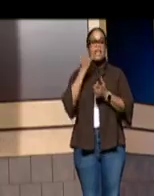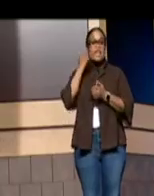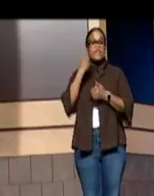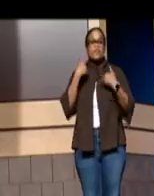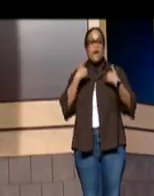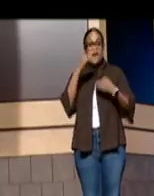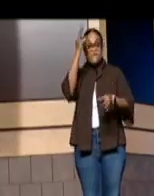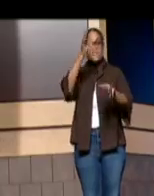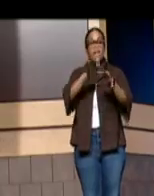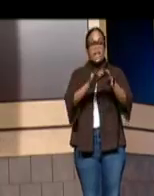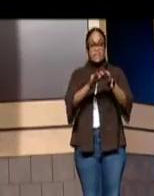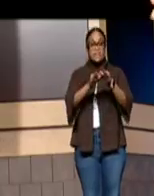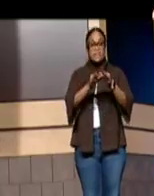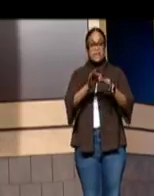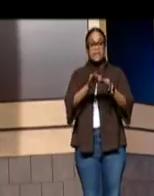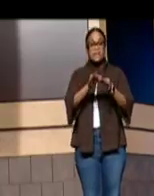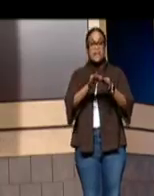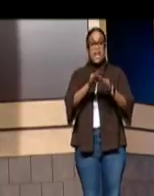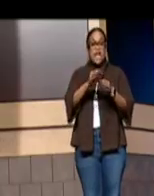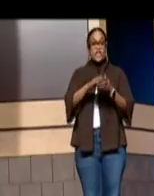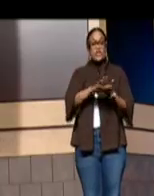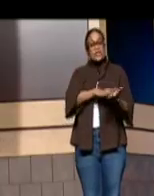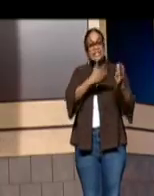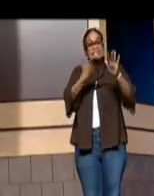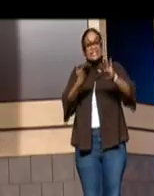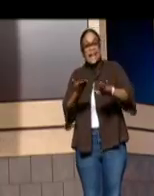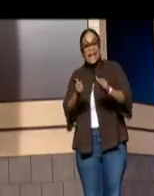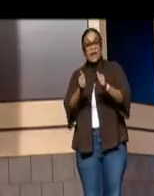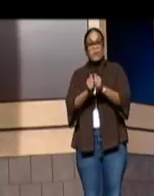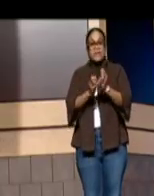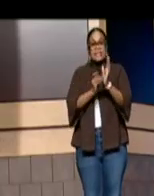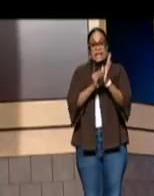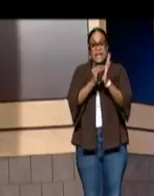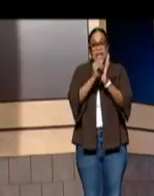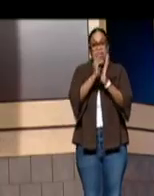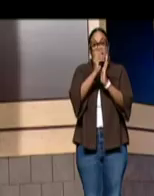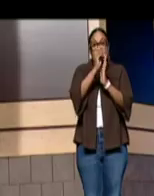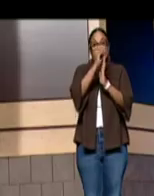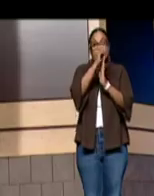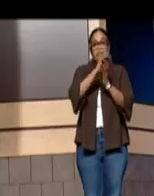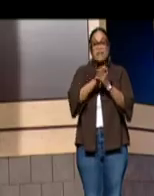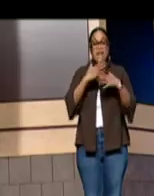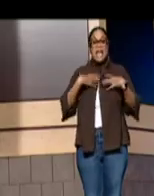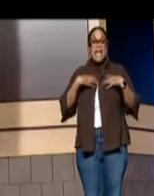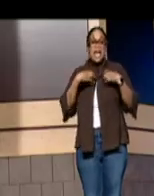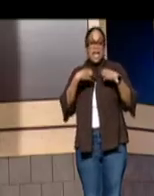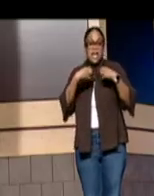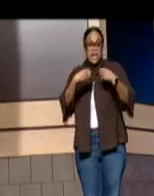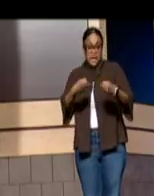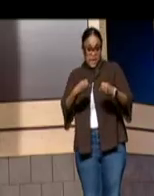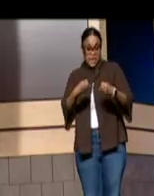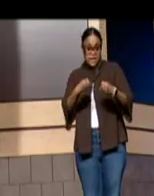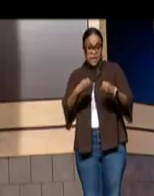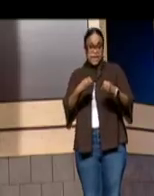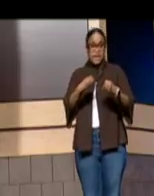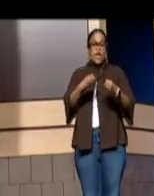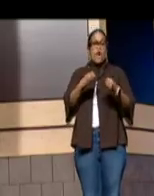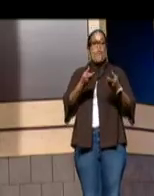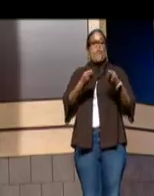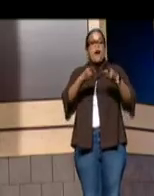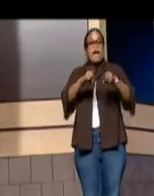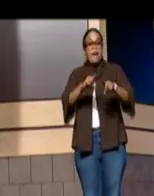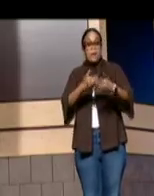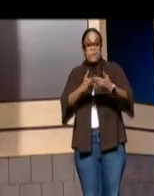faith and you're dying with cancer and you have faith, there's a healing coming before you go into the next life. Mm.